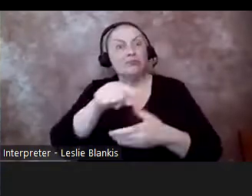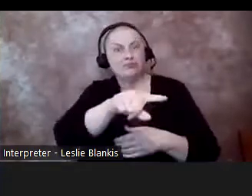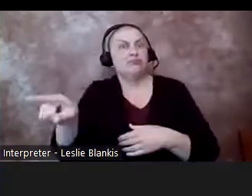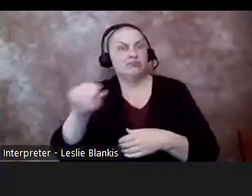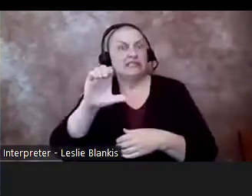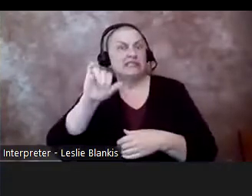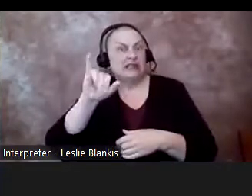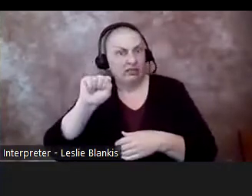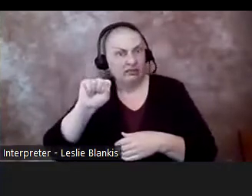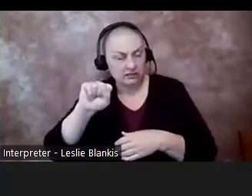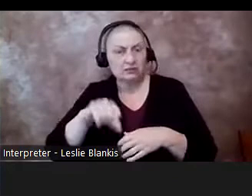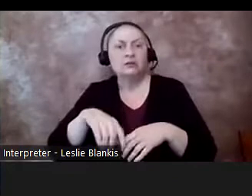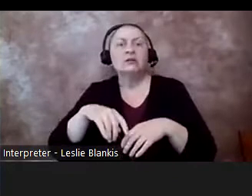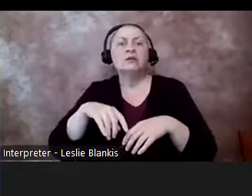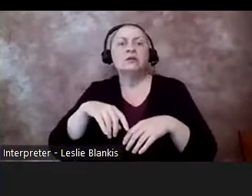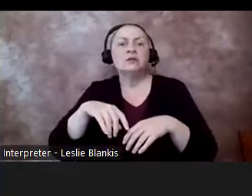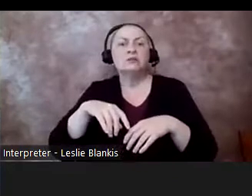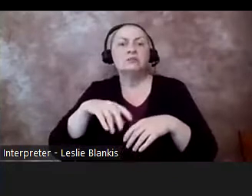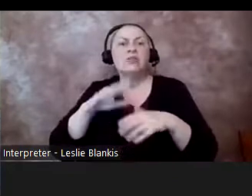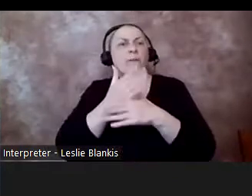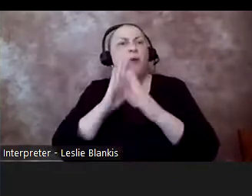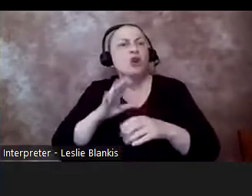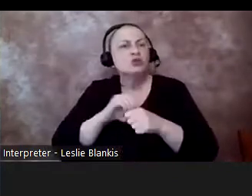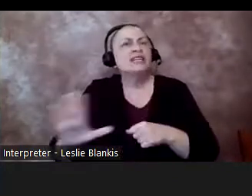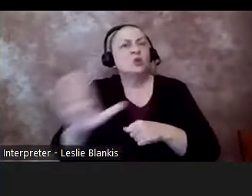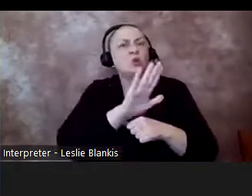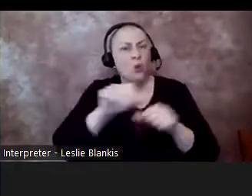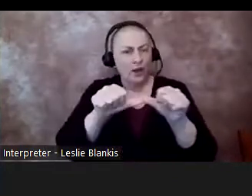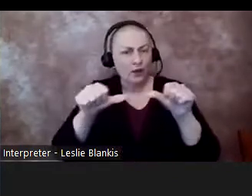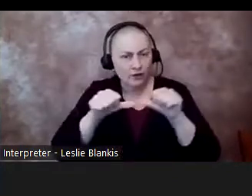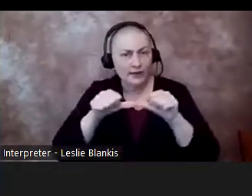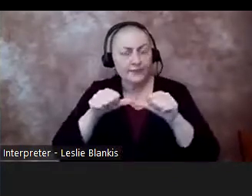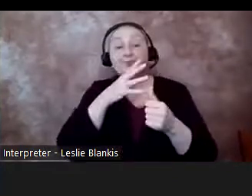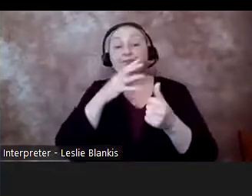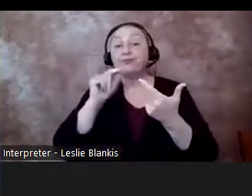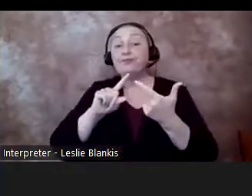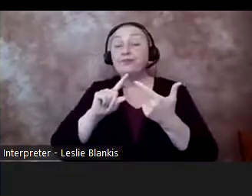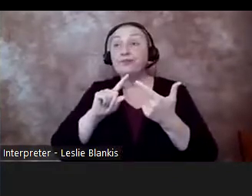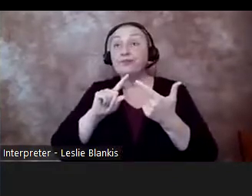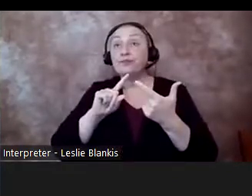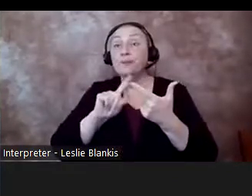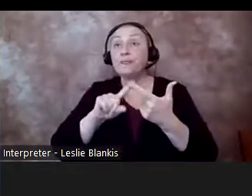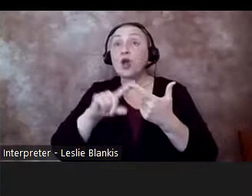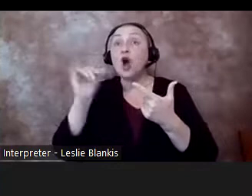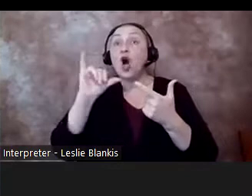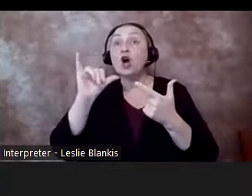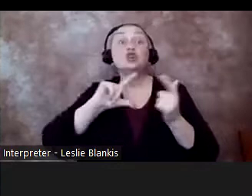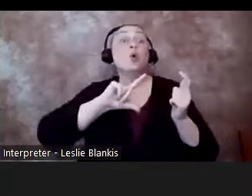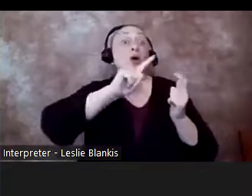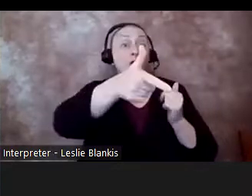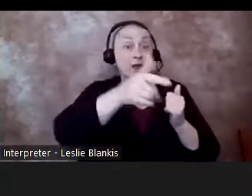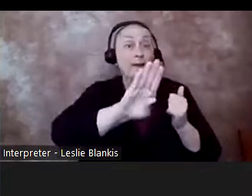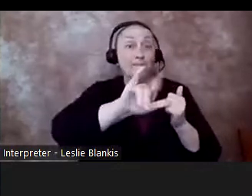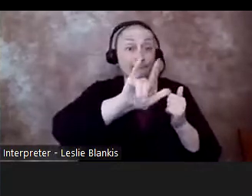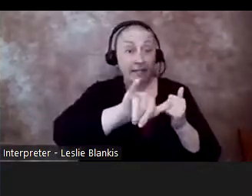Living be partners in your area. And then also when we go to Billy, then Connie, and